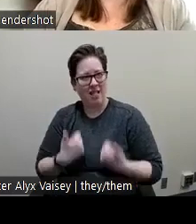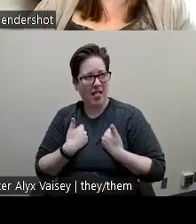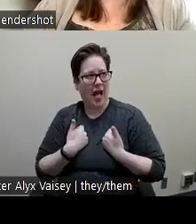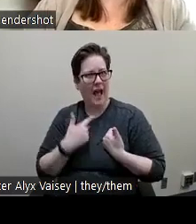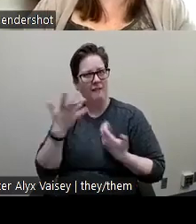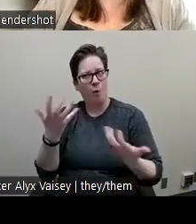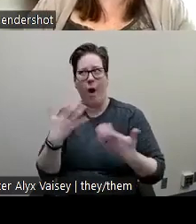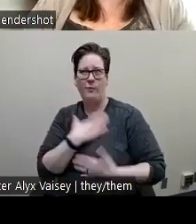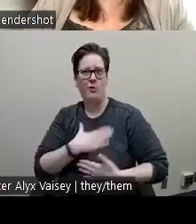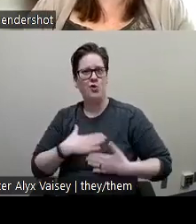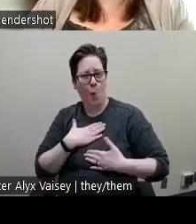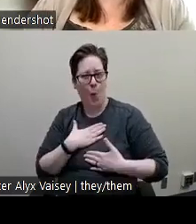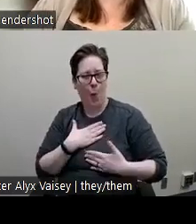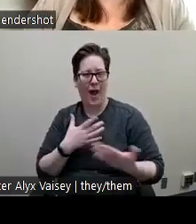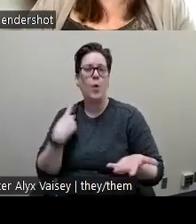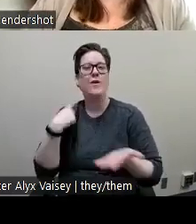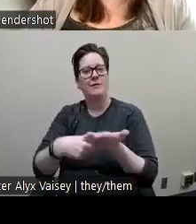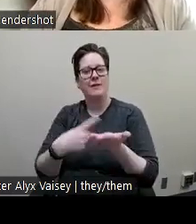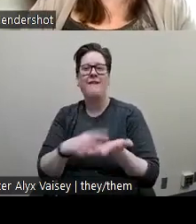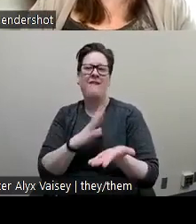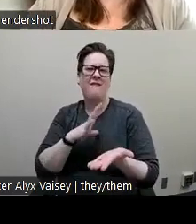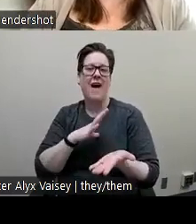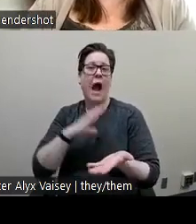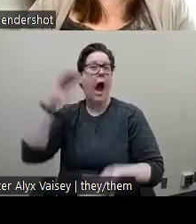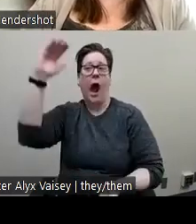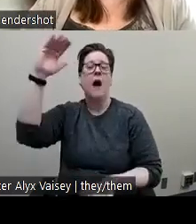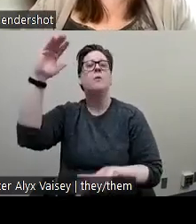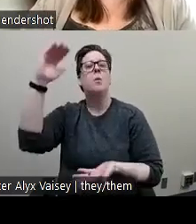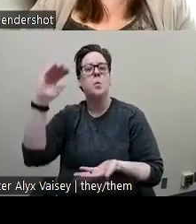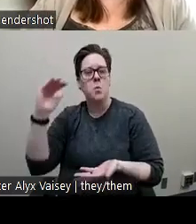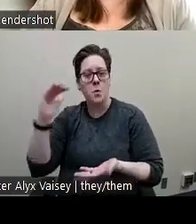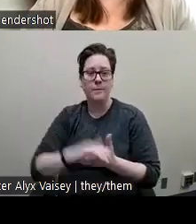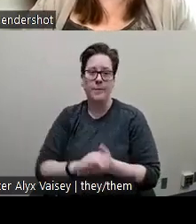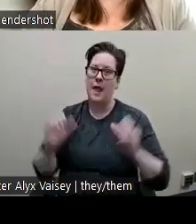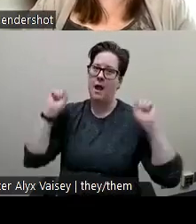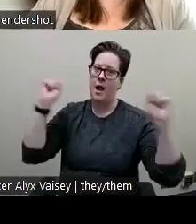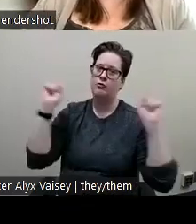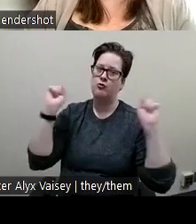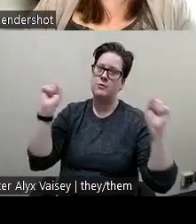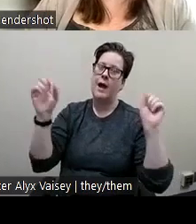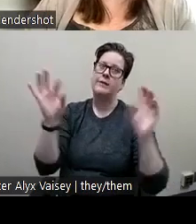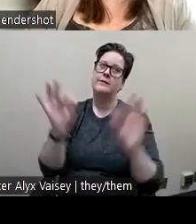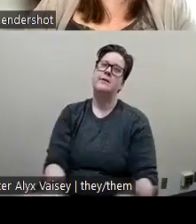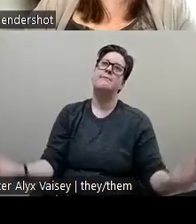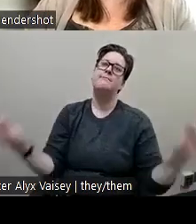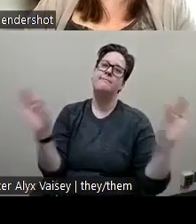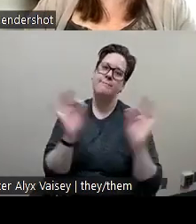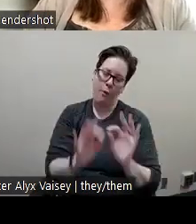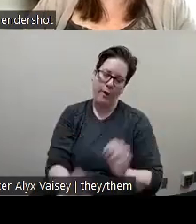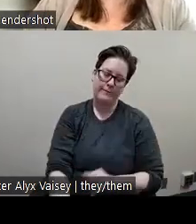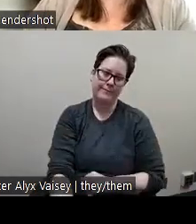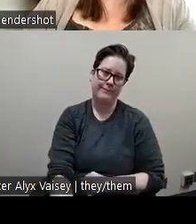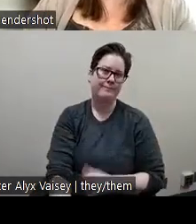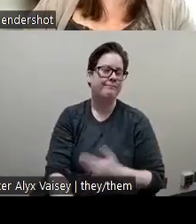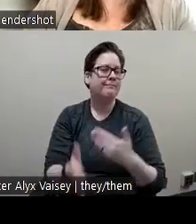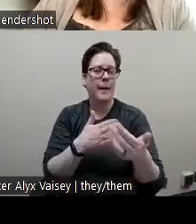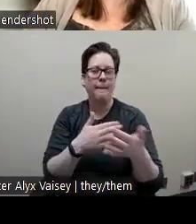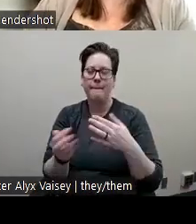well. So we talk a lot about moderation. Exercise is really important. So no matter the